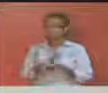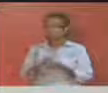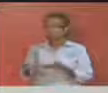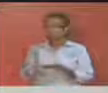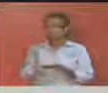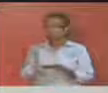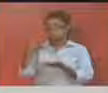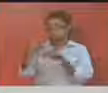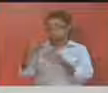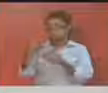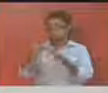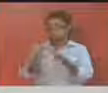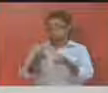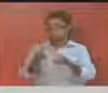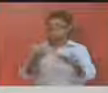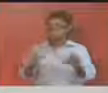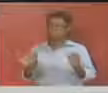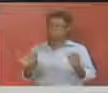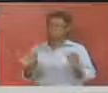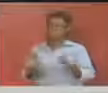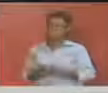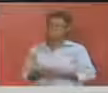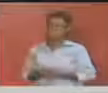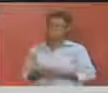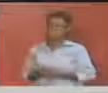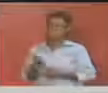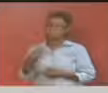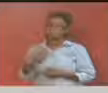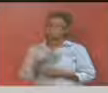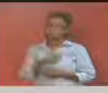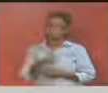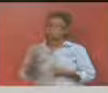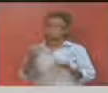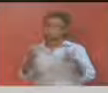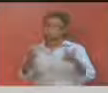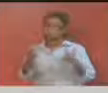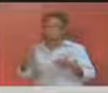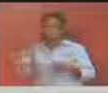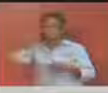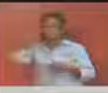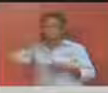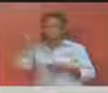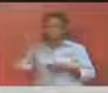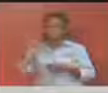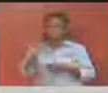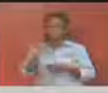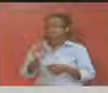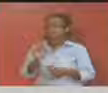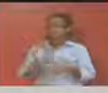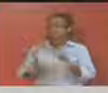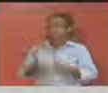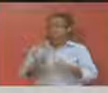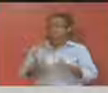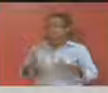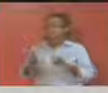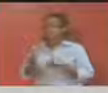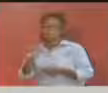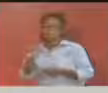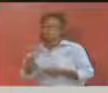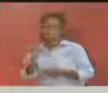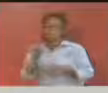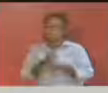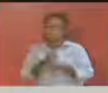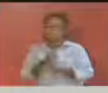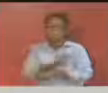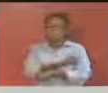already identified 21 vaccination sites throughout Trinidad and Tobago. I wouldn't list each one. We